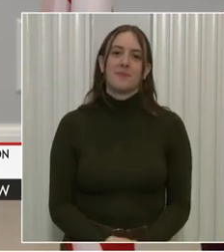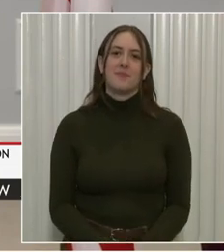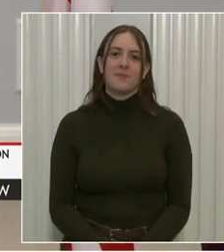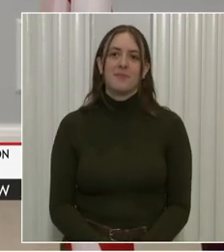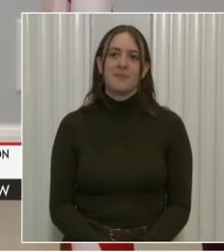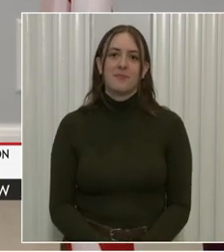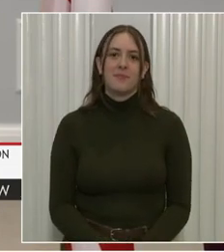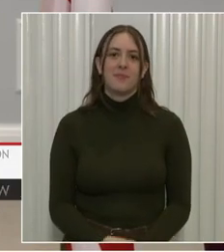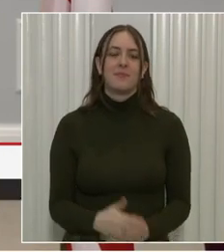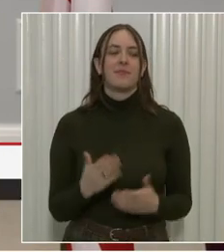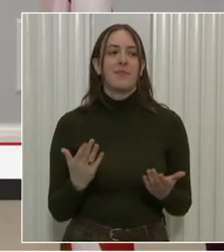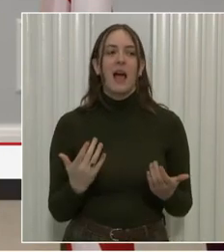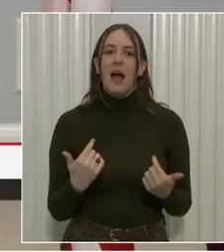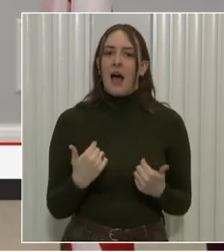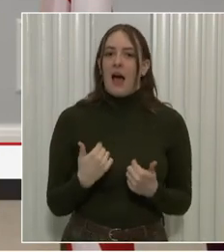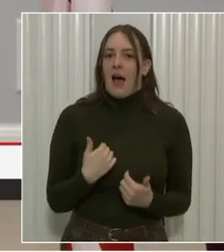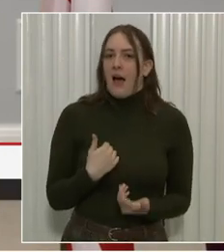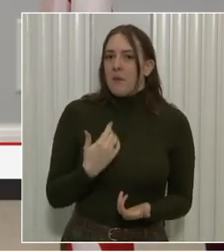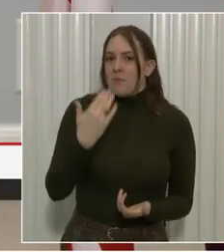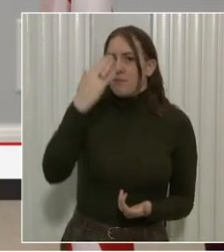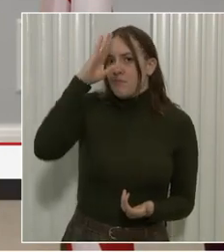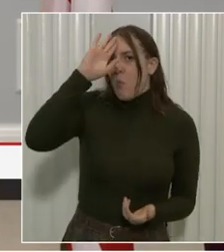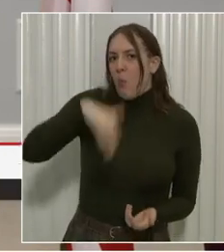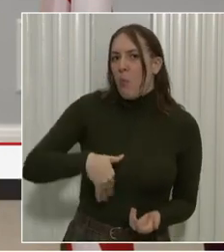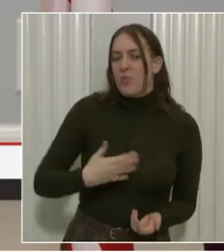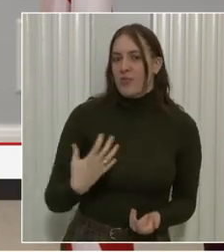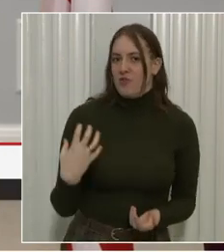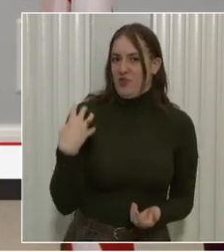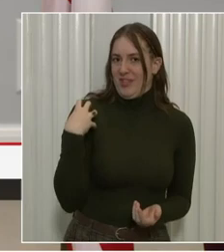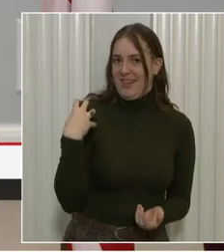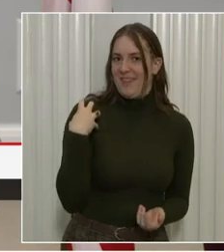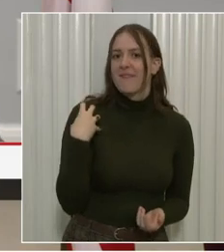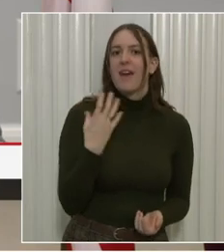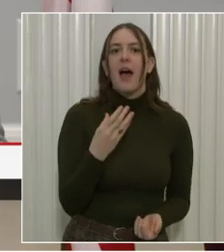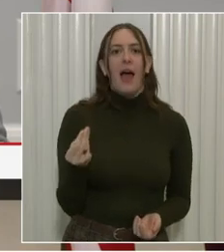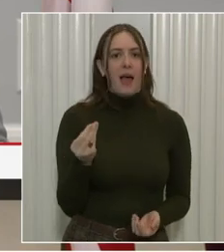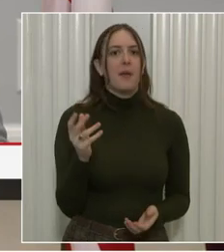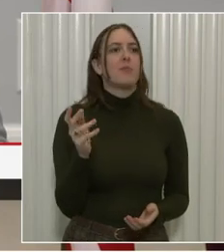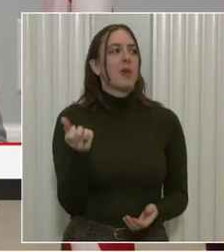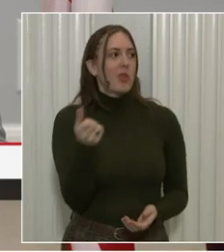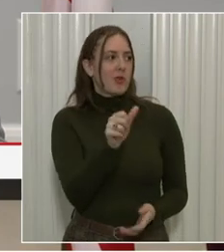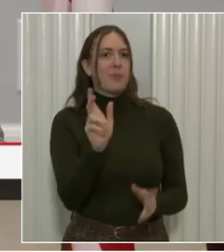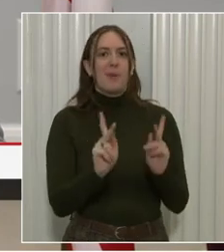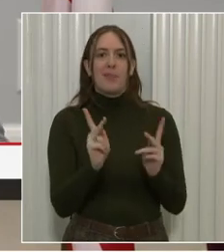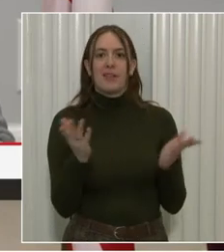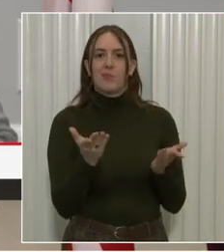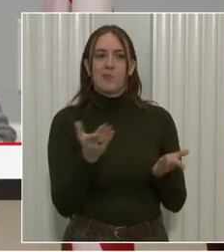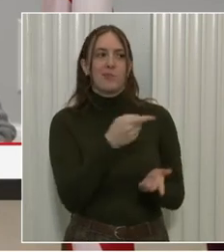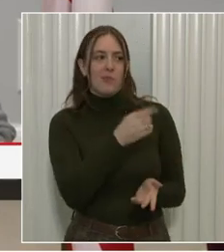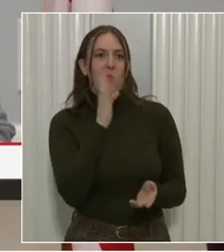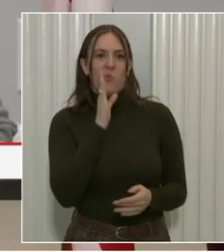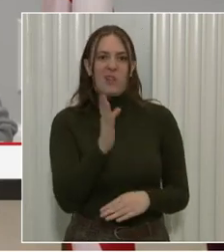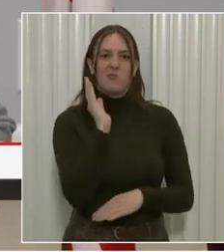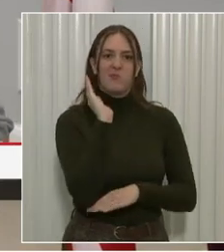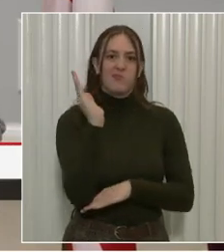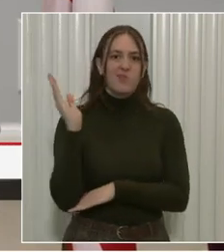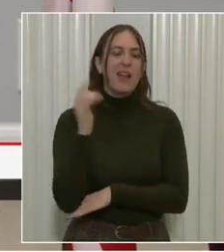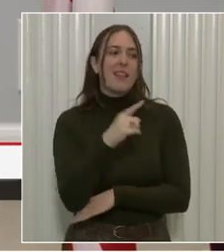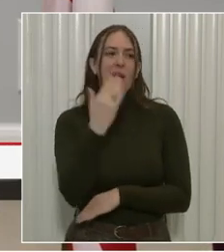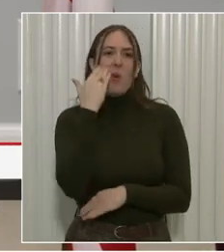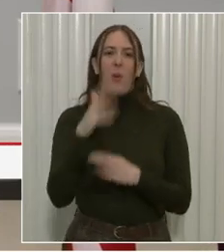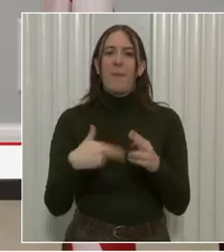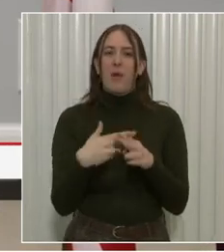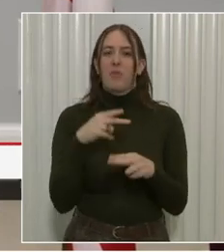And I know that the chief and the folks who will speak today know a lot more about this